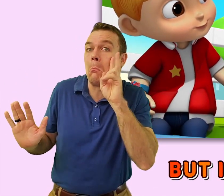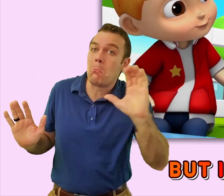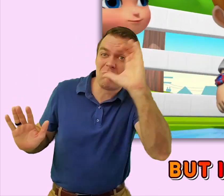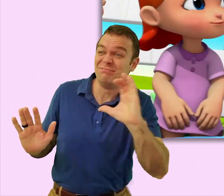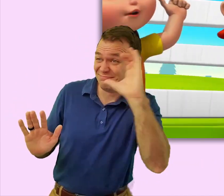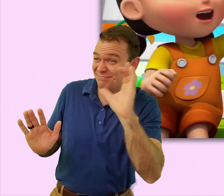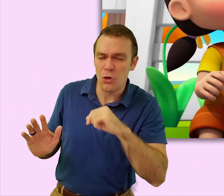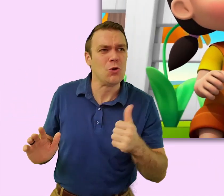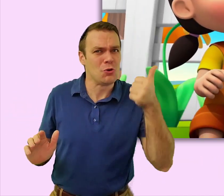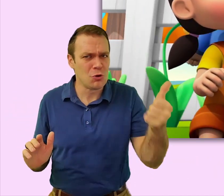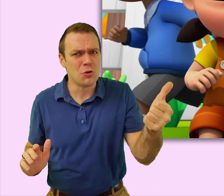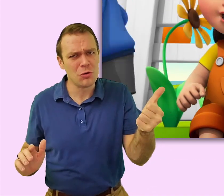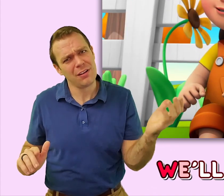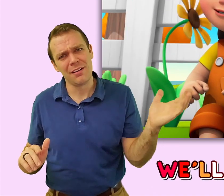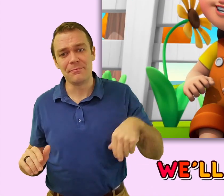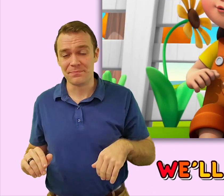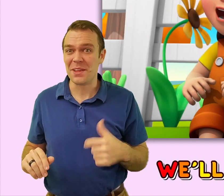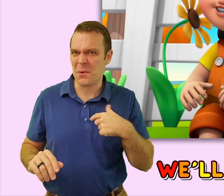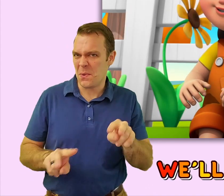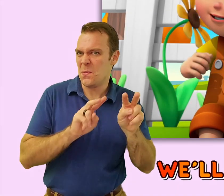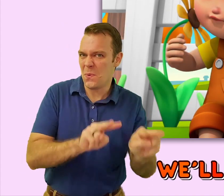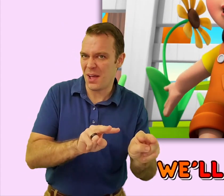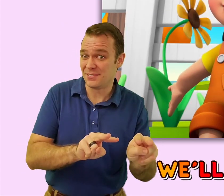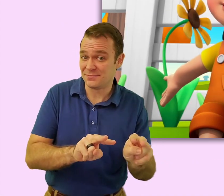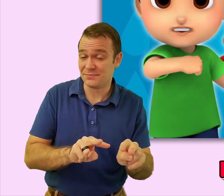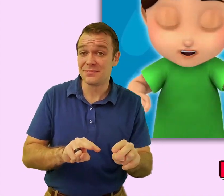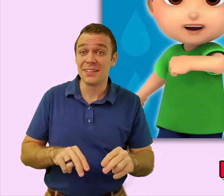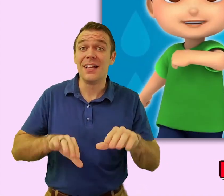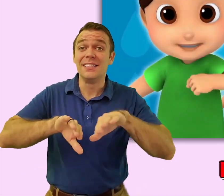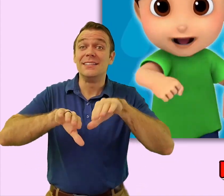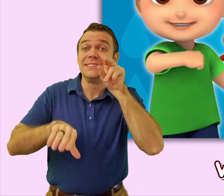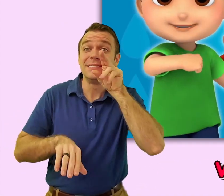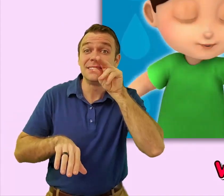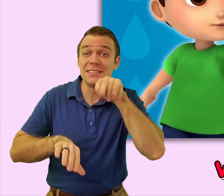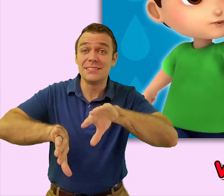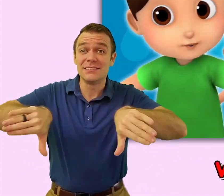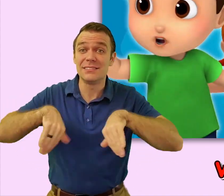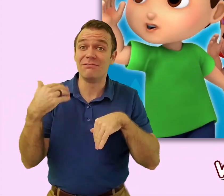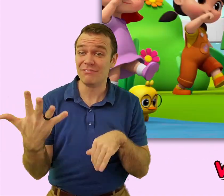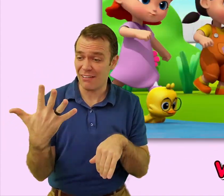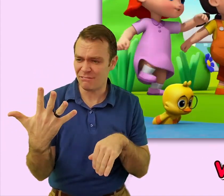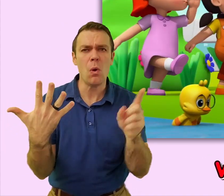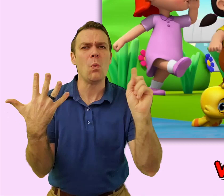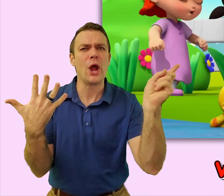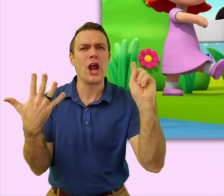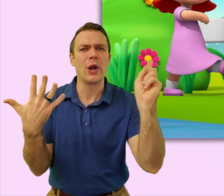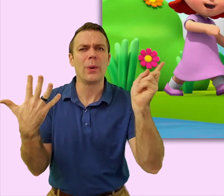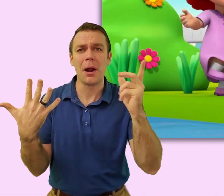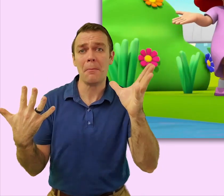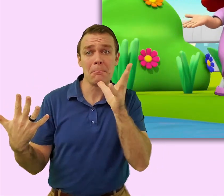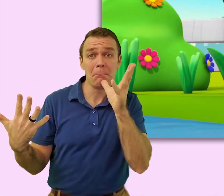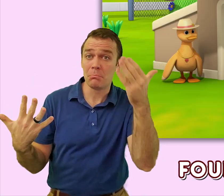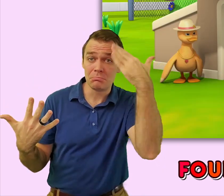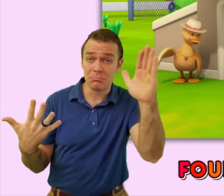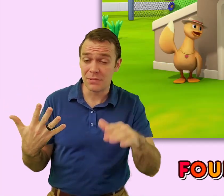go find him. Good idea, Nico. We'll watch the other 4. 5 little ducks, where do you go? Where do you go when your